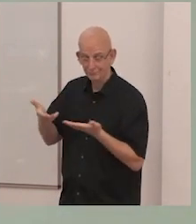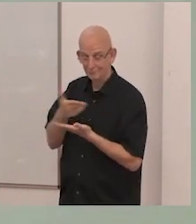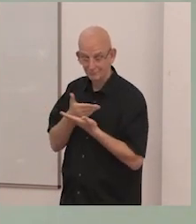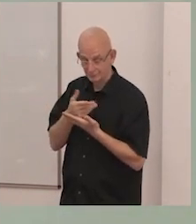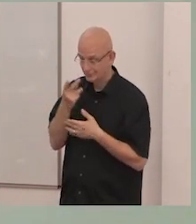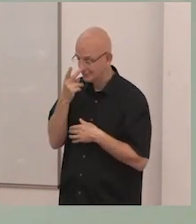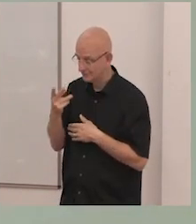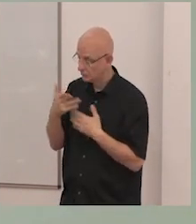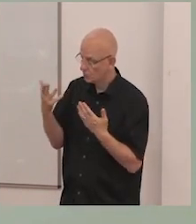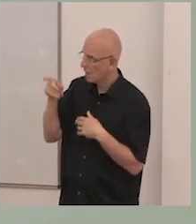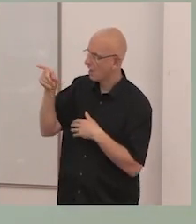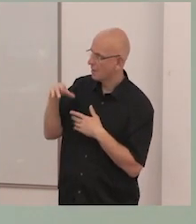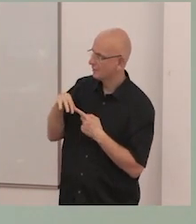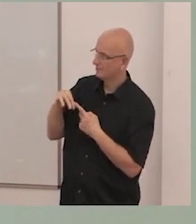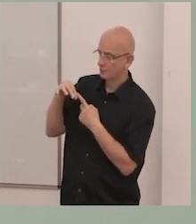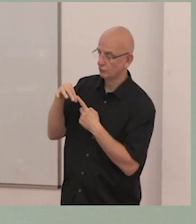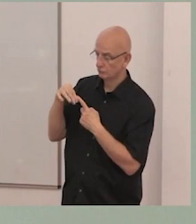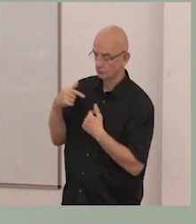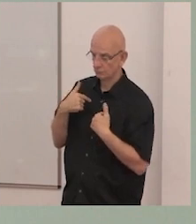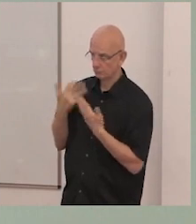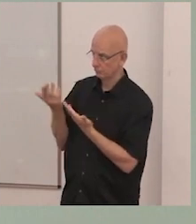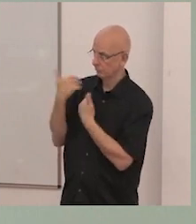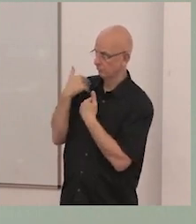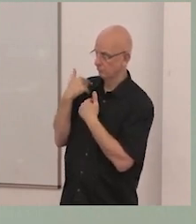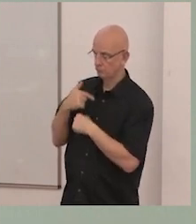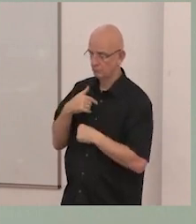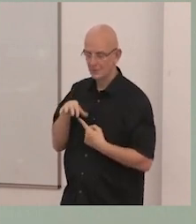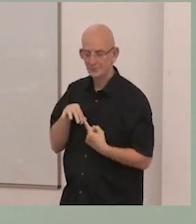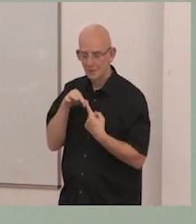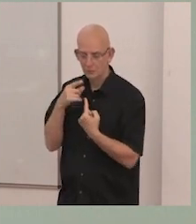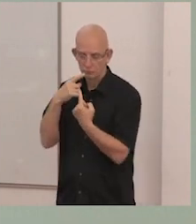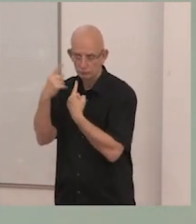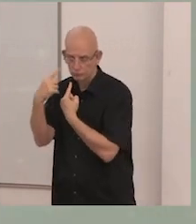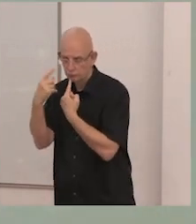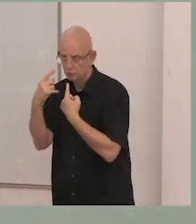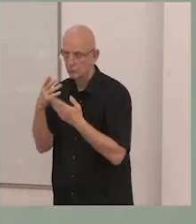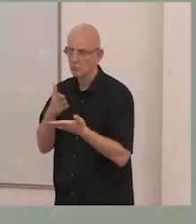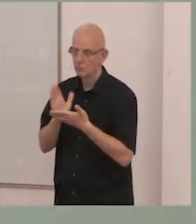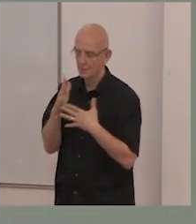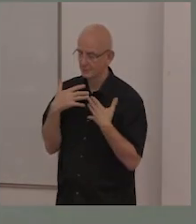health. And for now, thank you for your attention.